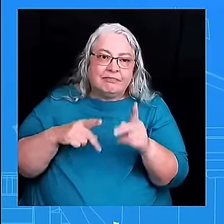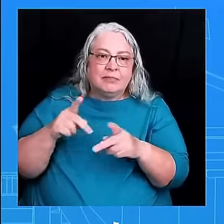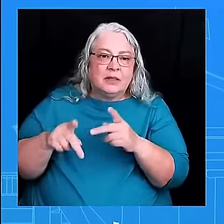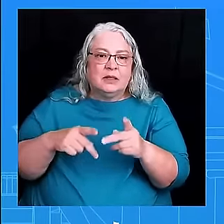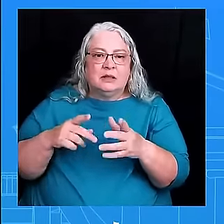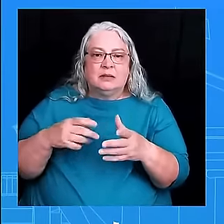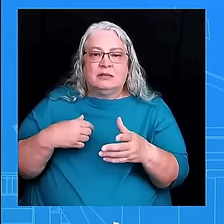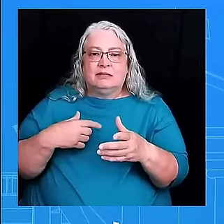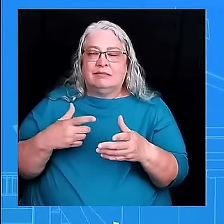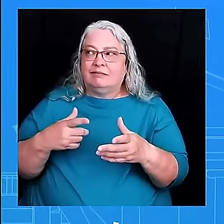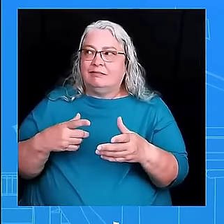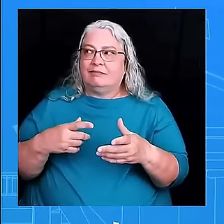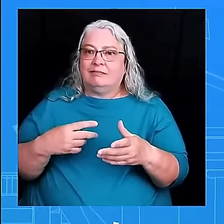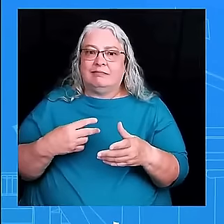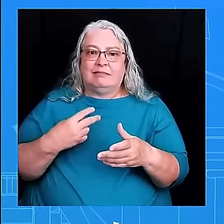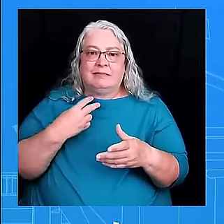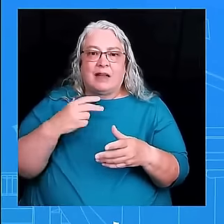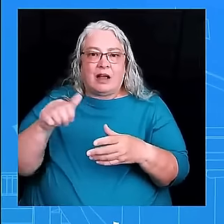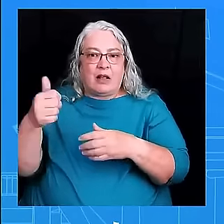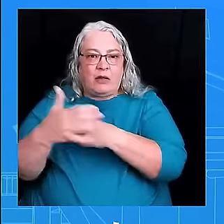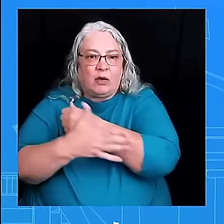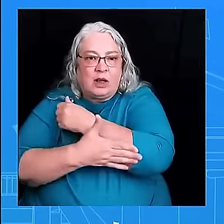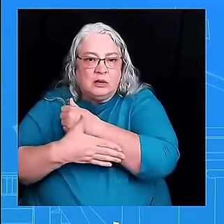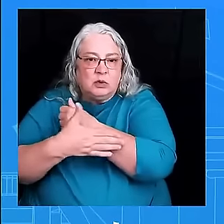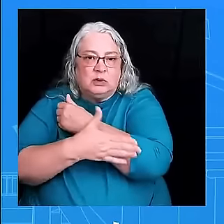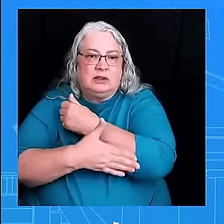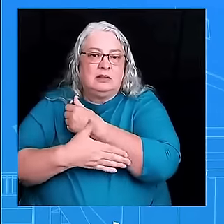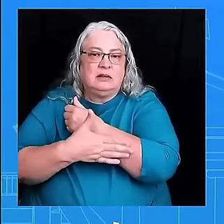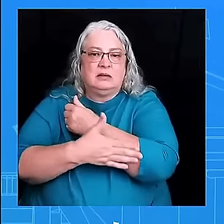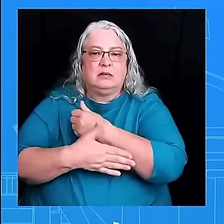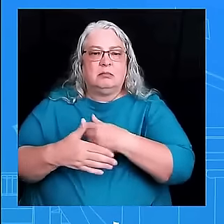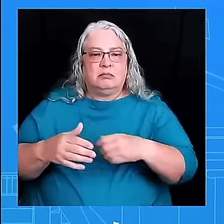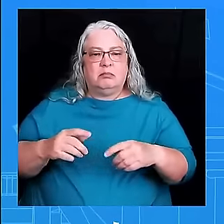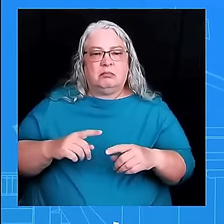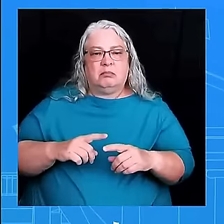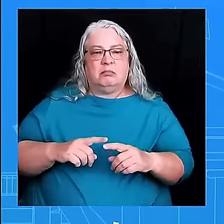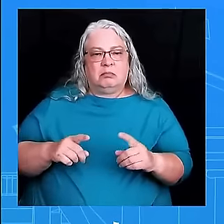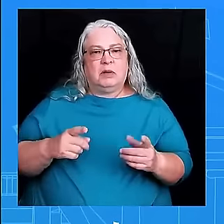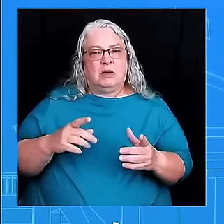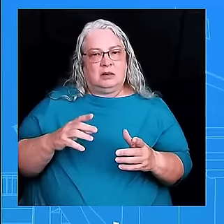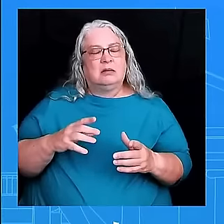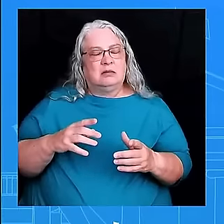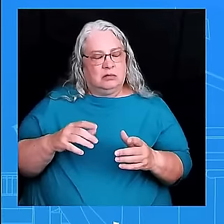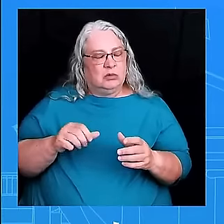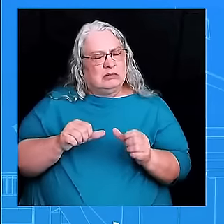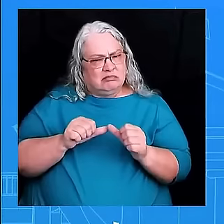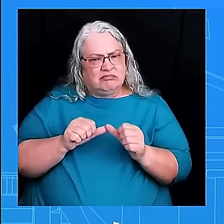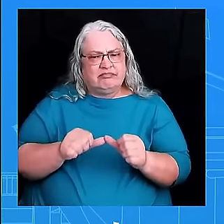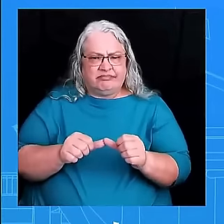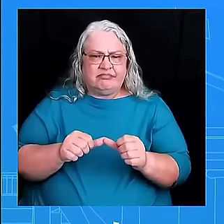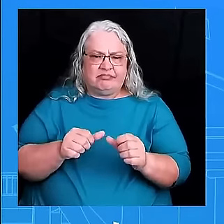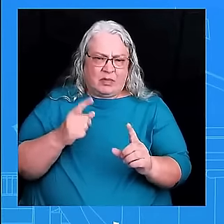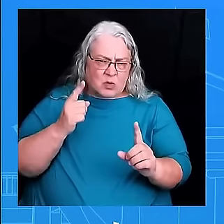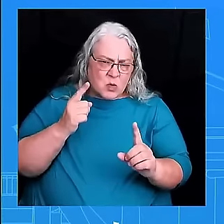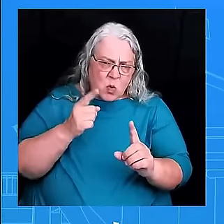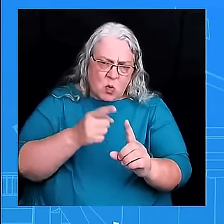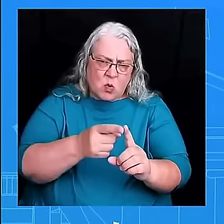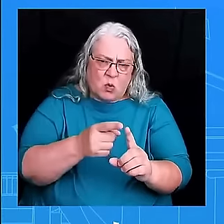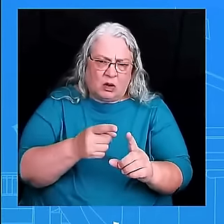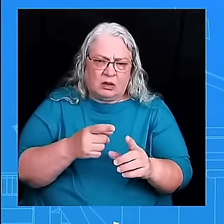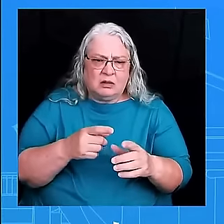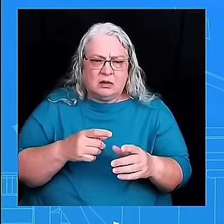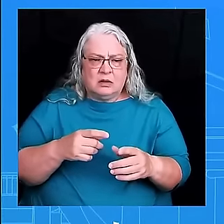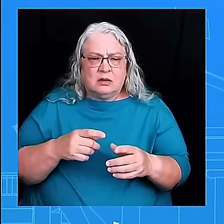are continue to be committed. You heard Jake speak to this at the top when he was delivering his remarks to